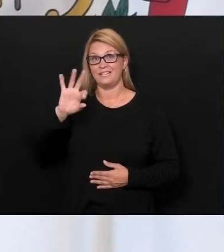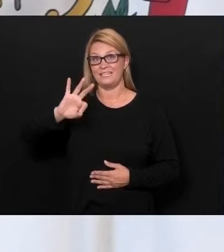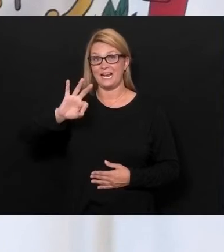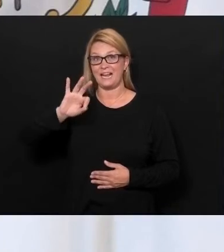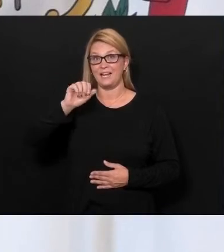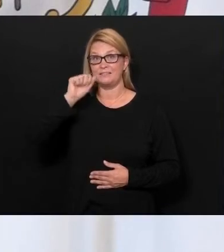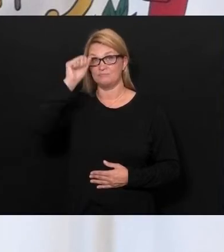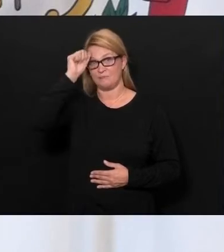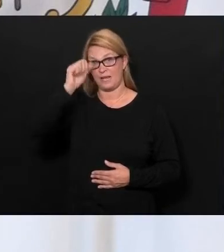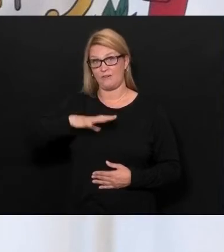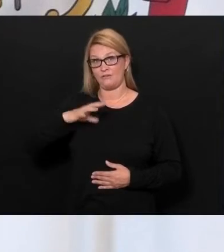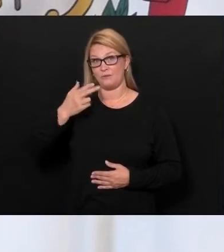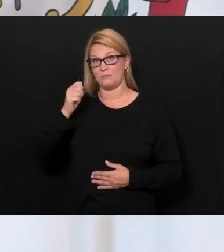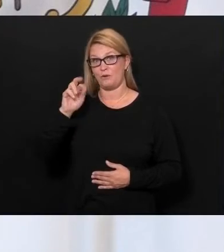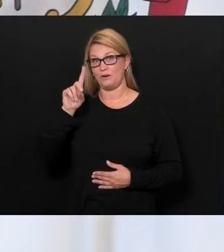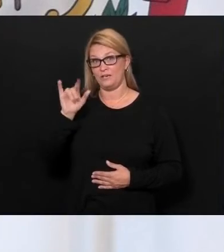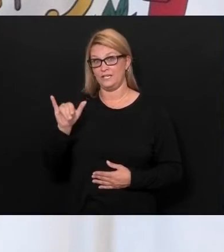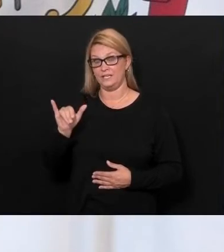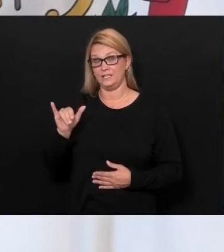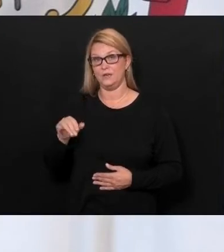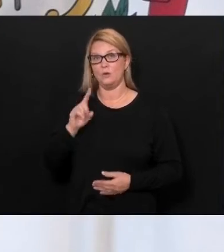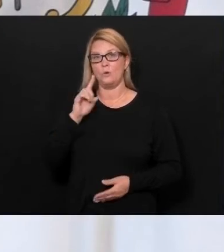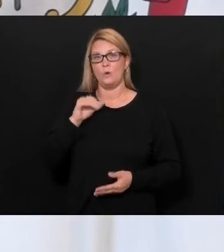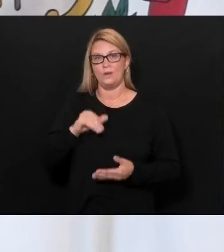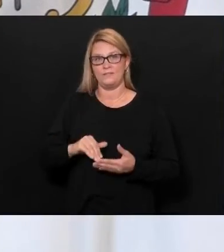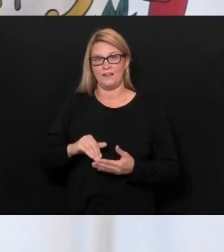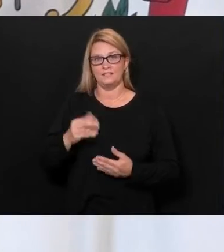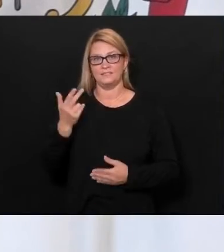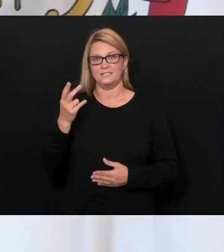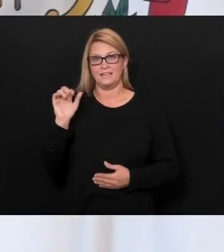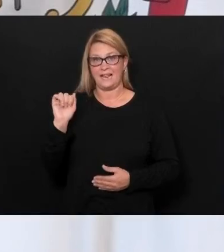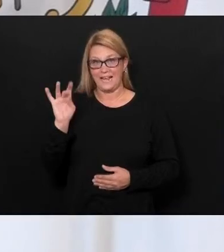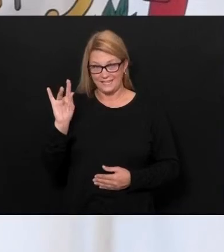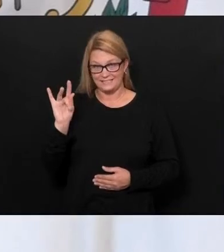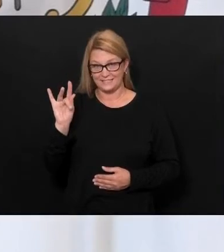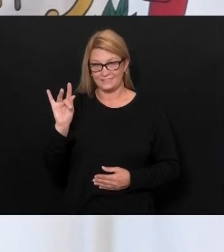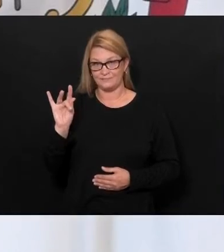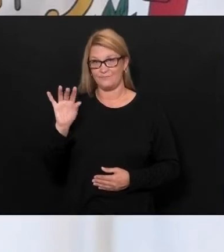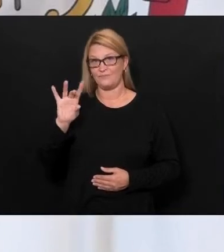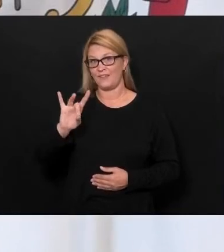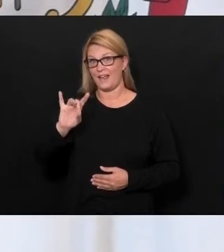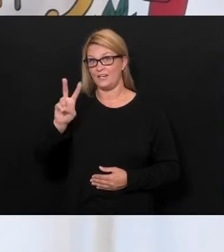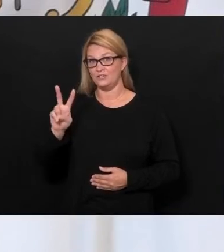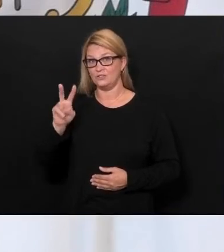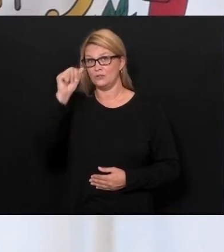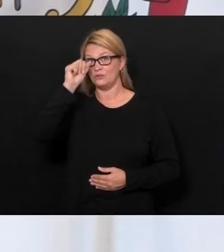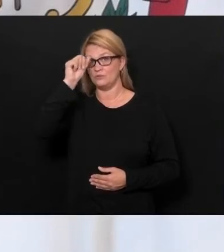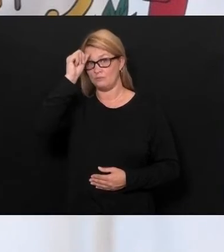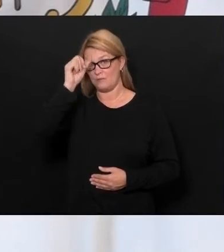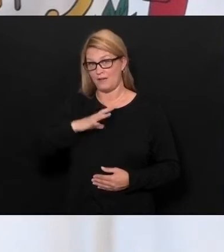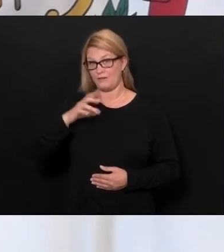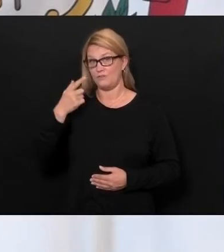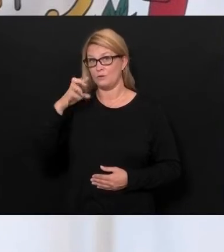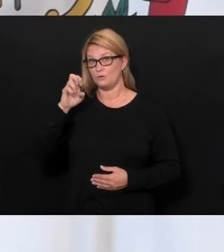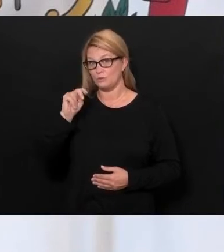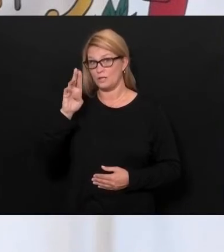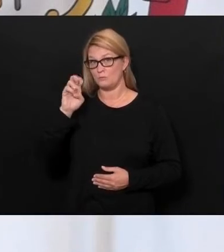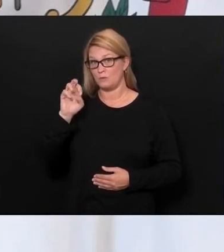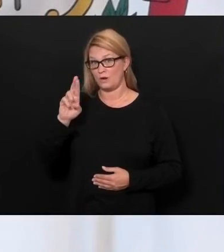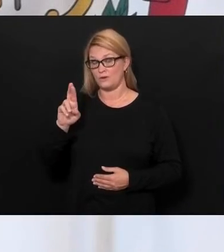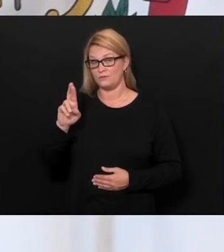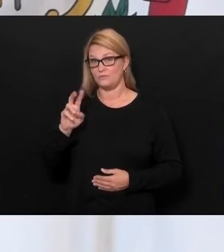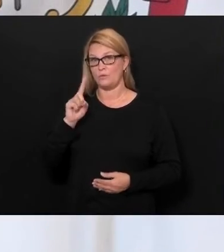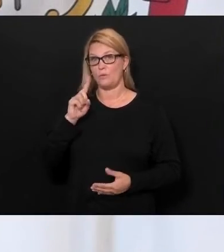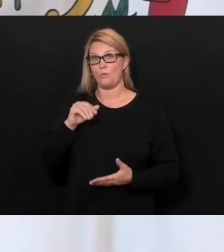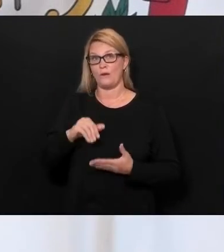male from Hardy County. Our 1,018th death is an 82-year-old male from Greenbrier County.